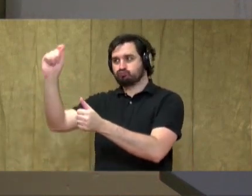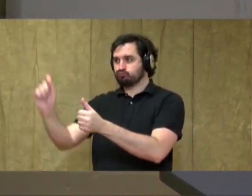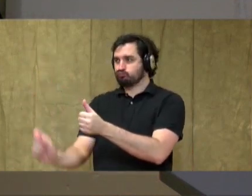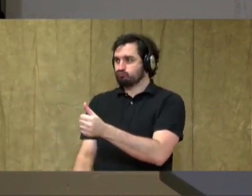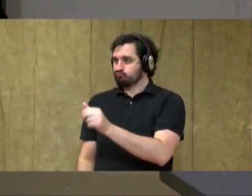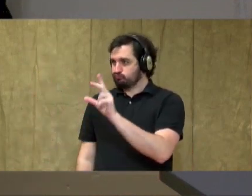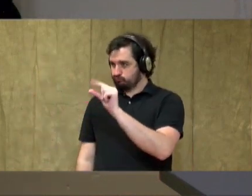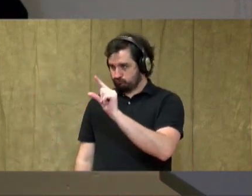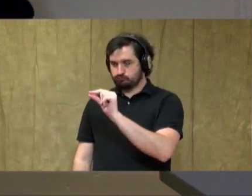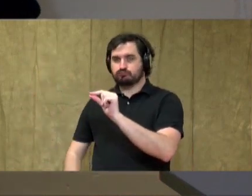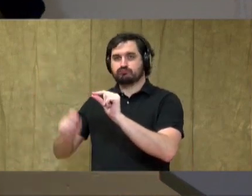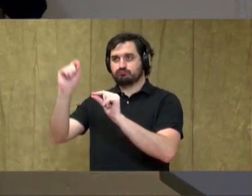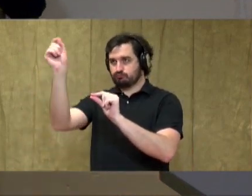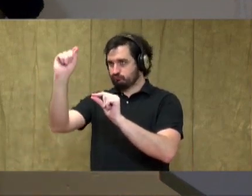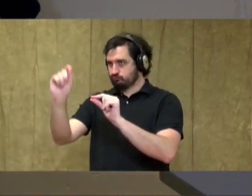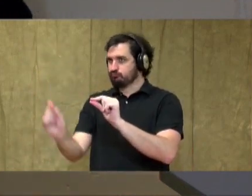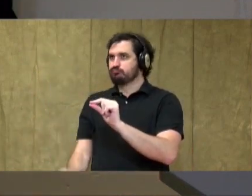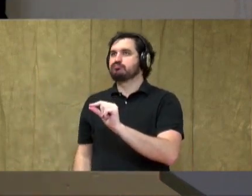20,